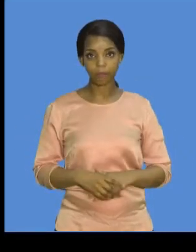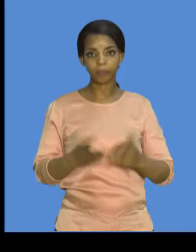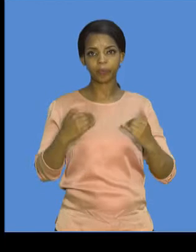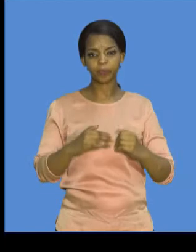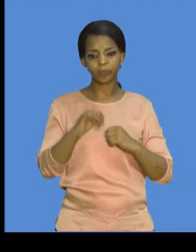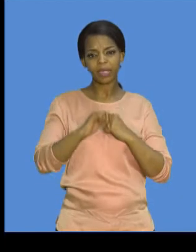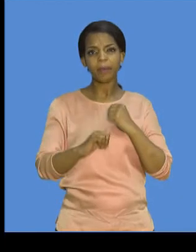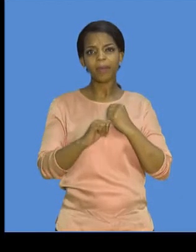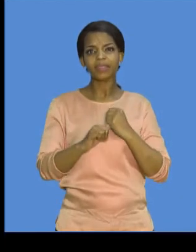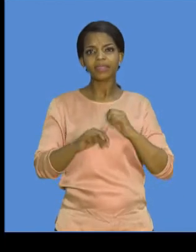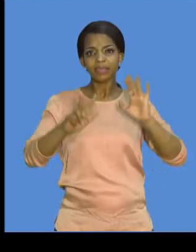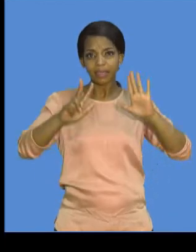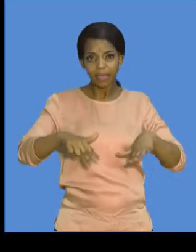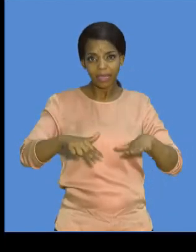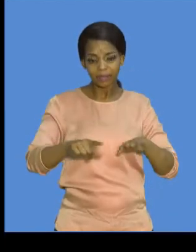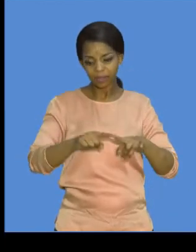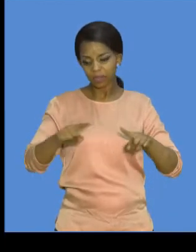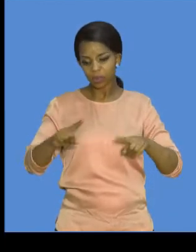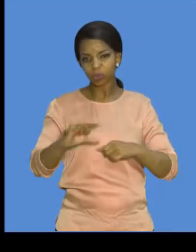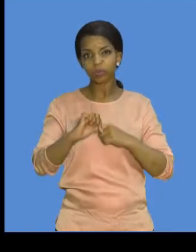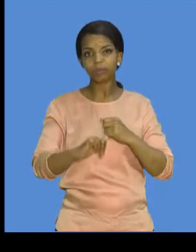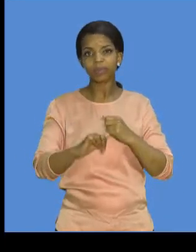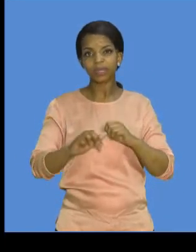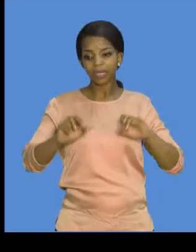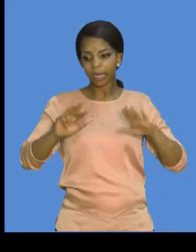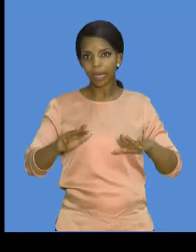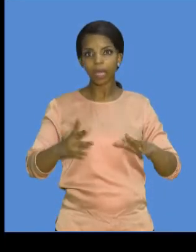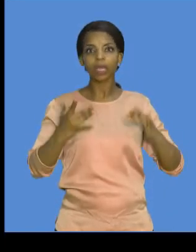see that it's now a very big jump as well,